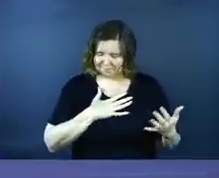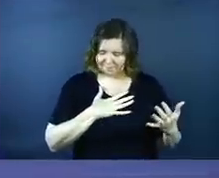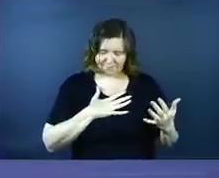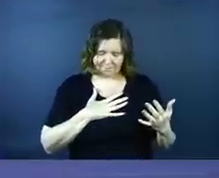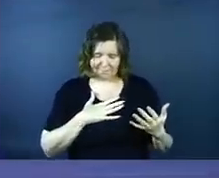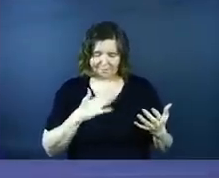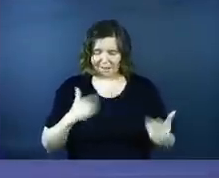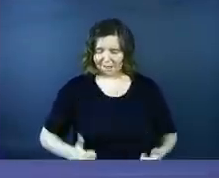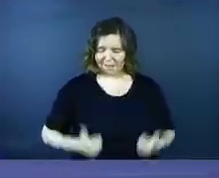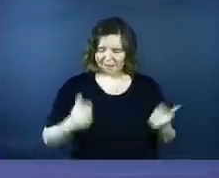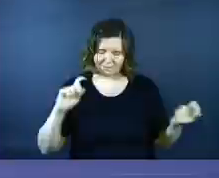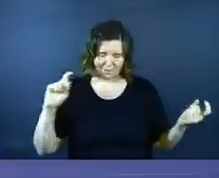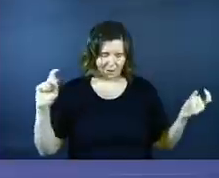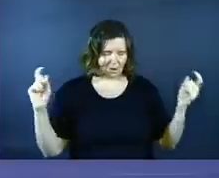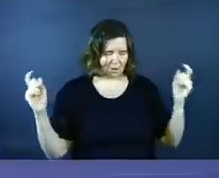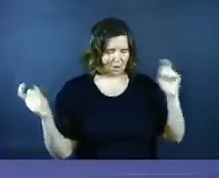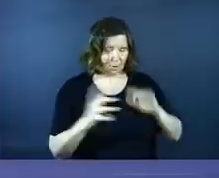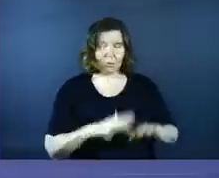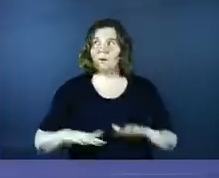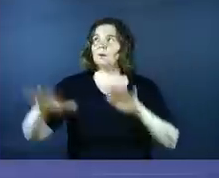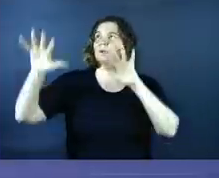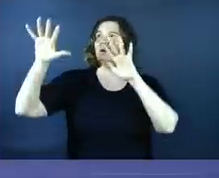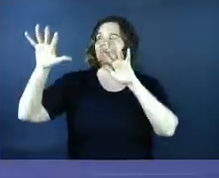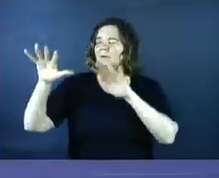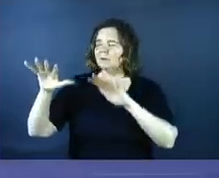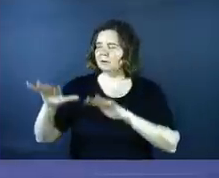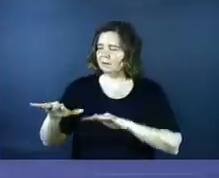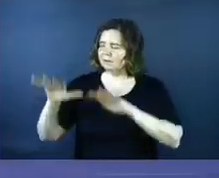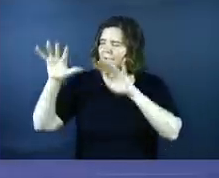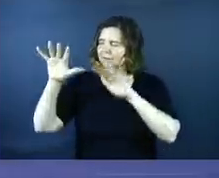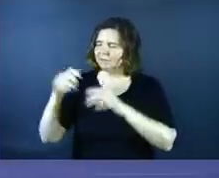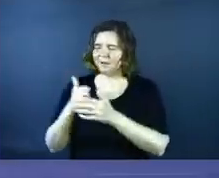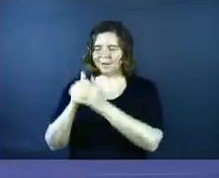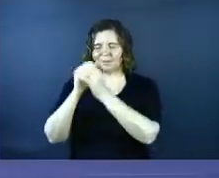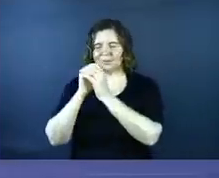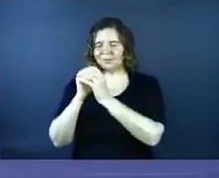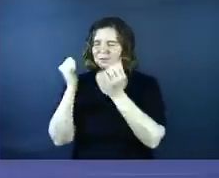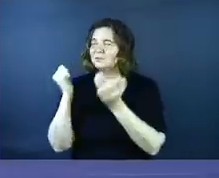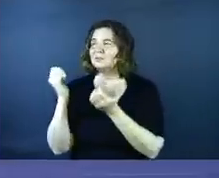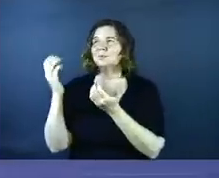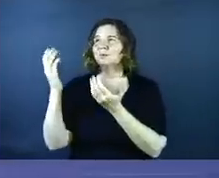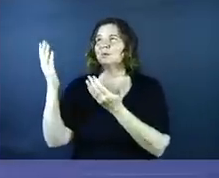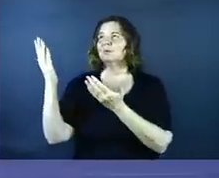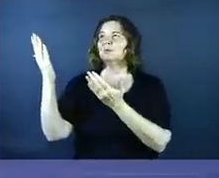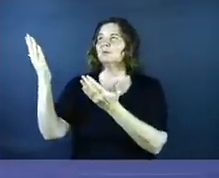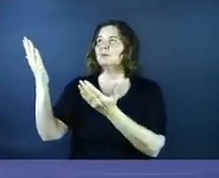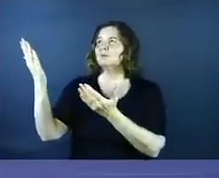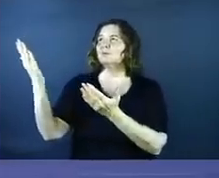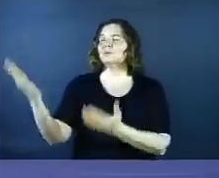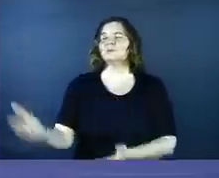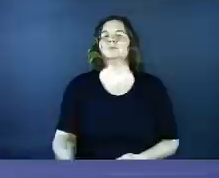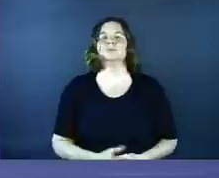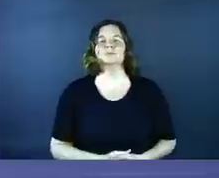here, turning lives around. I worship you,